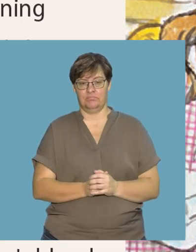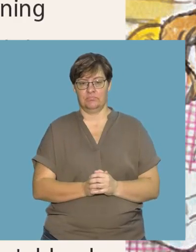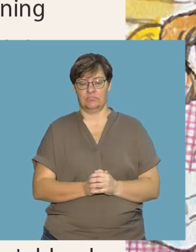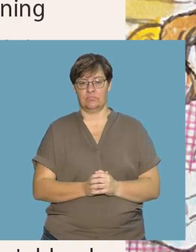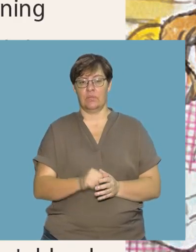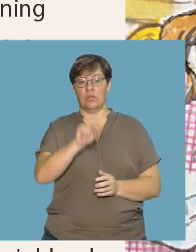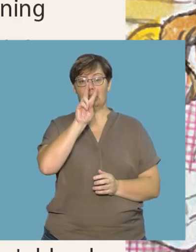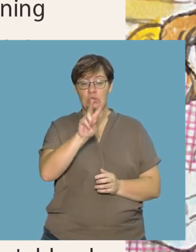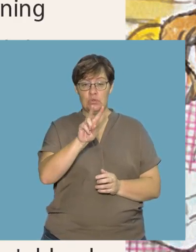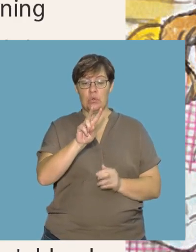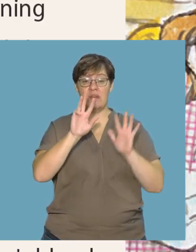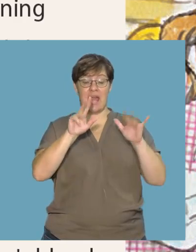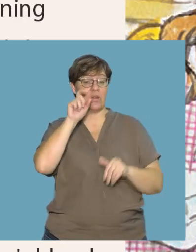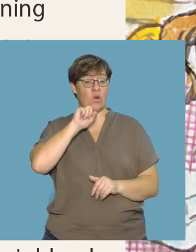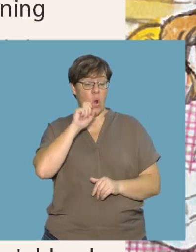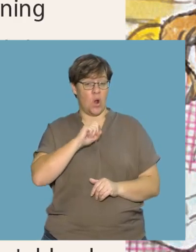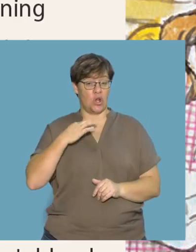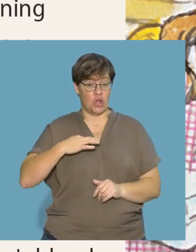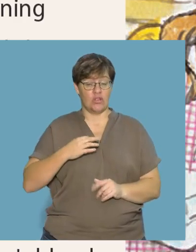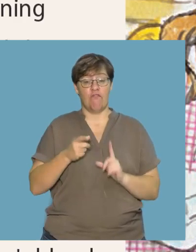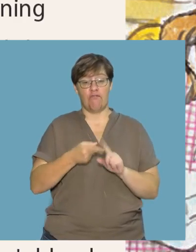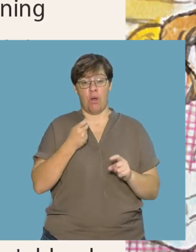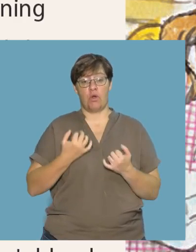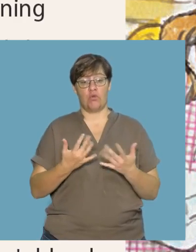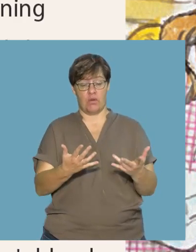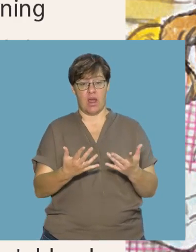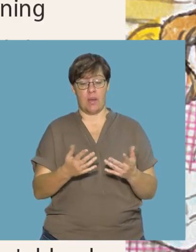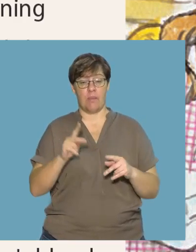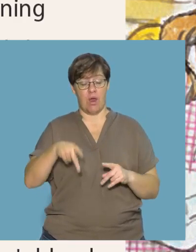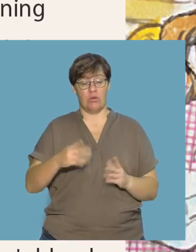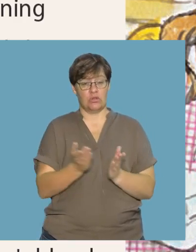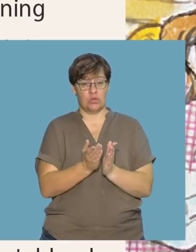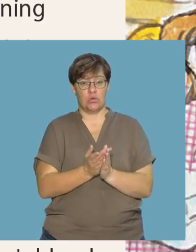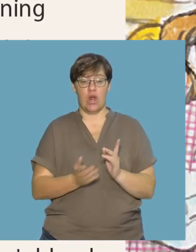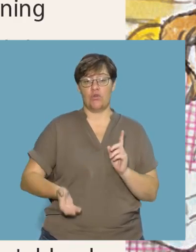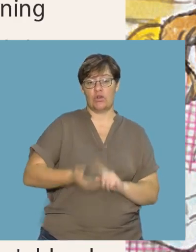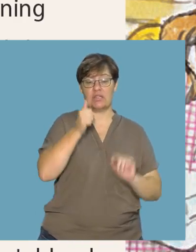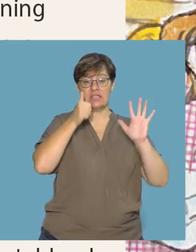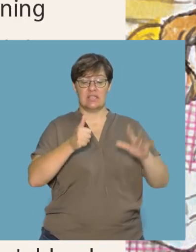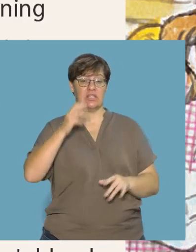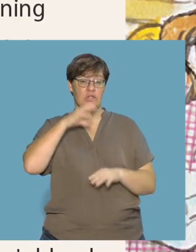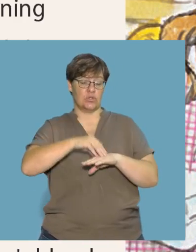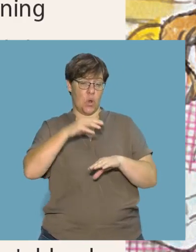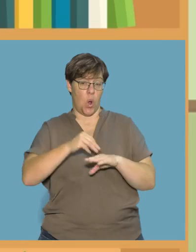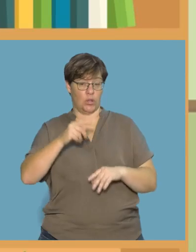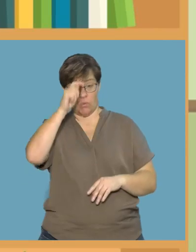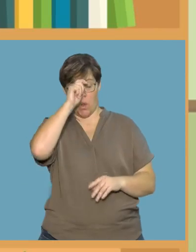2 9-year-old girls from Greenway Primary School rescued a 6-year-old boy who fell from a tree